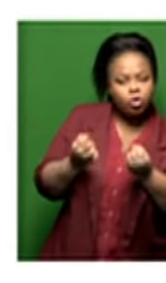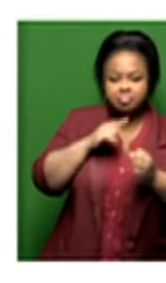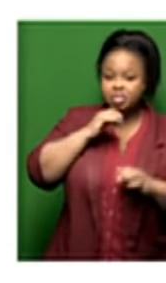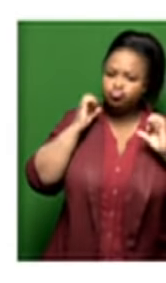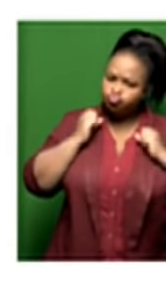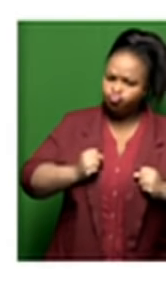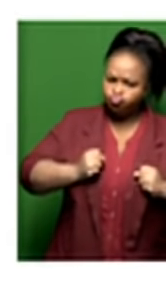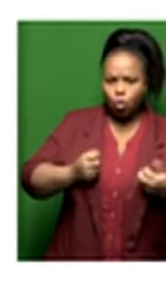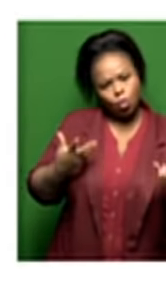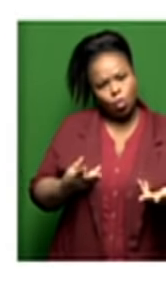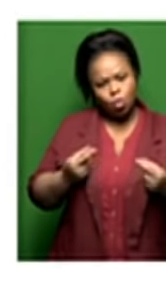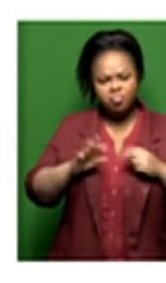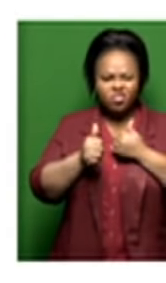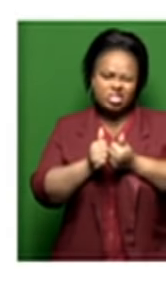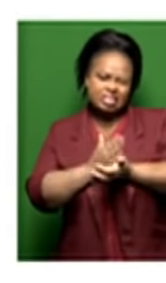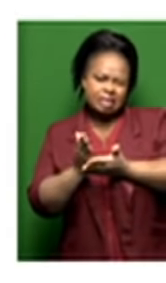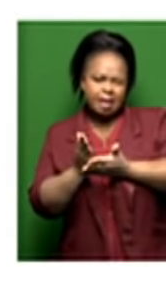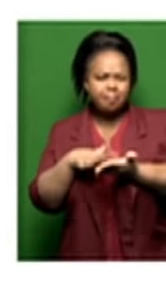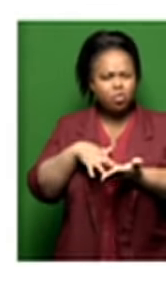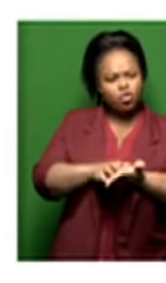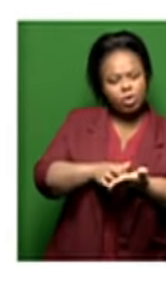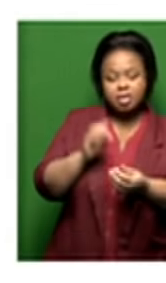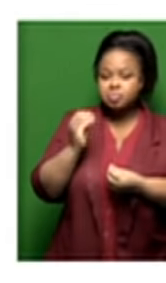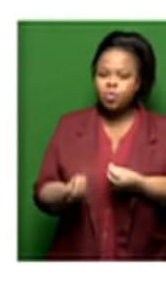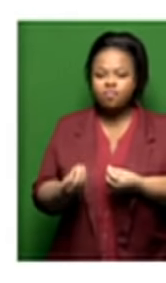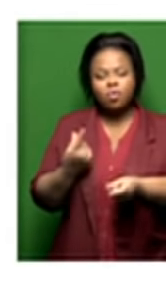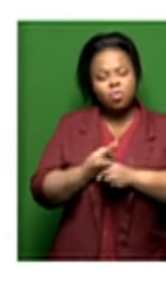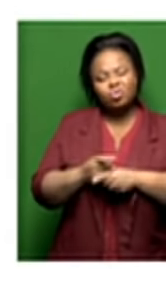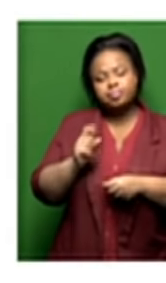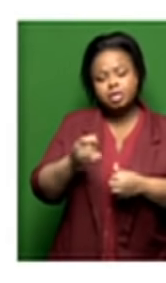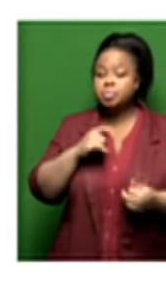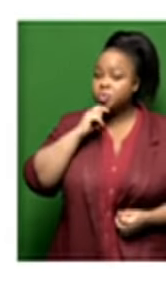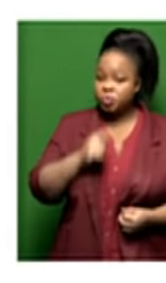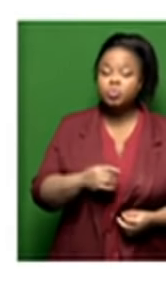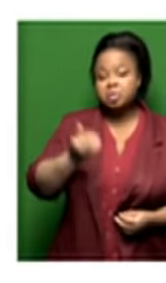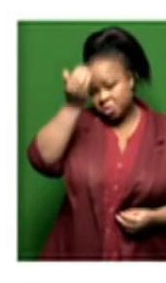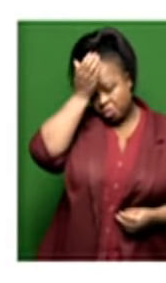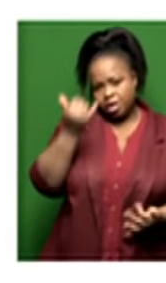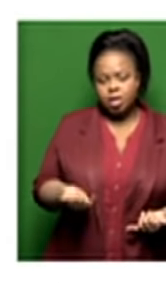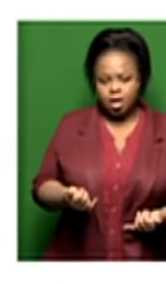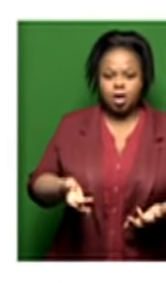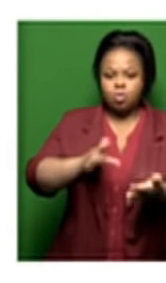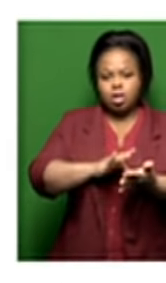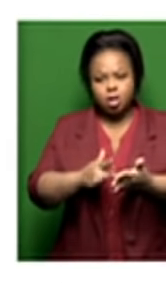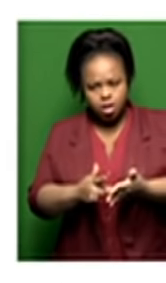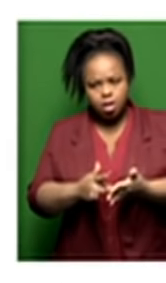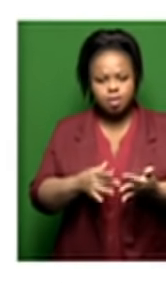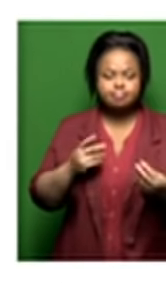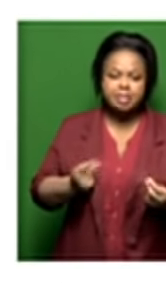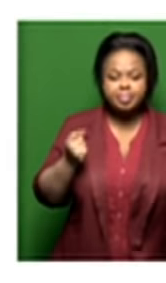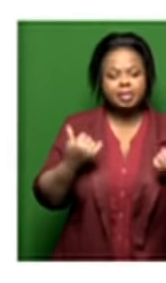of this, or are there some weaknesses that need to be dealt with? Indeed, Mr. Zuma has set us on a path of